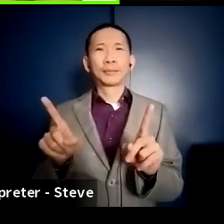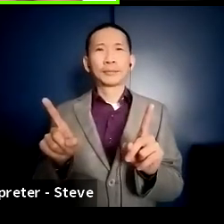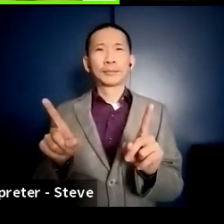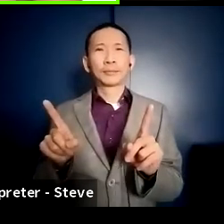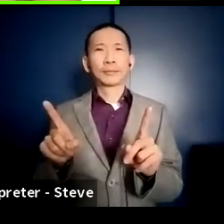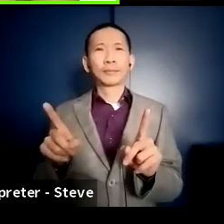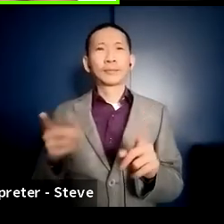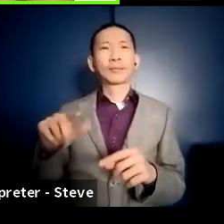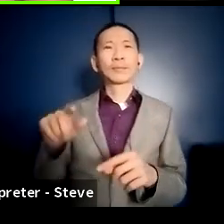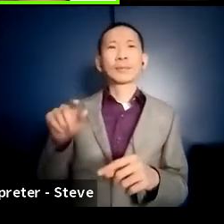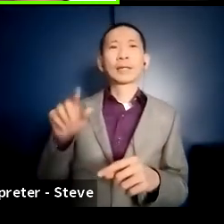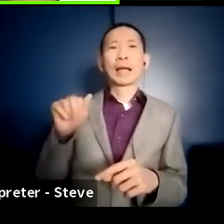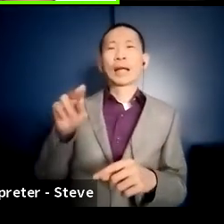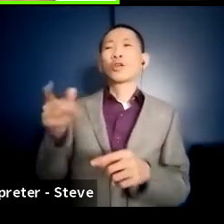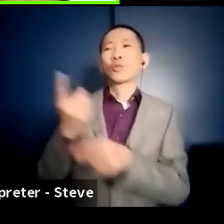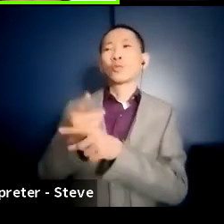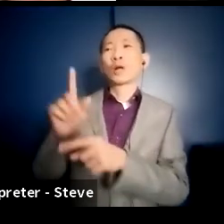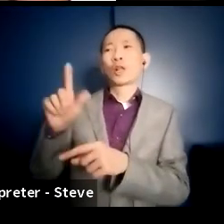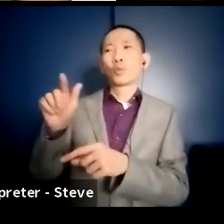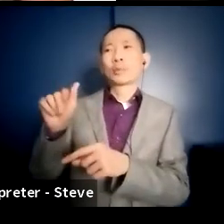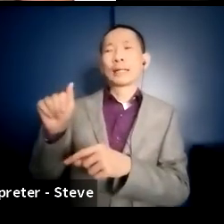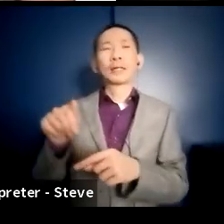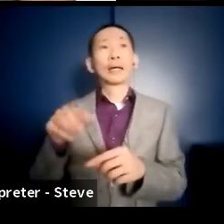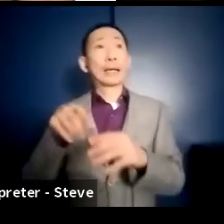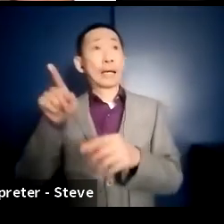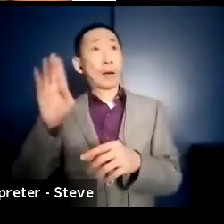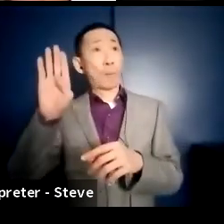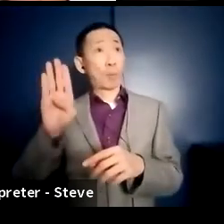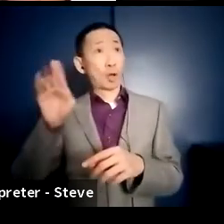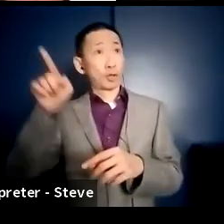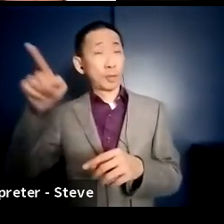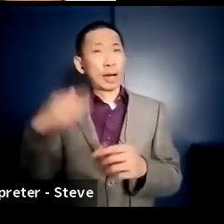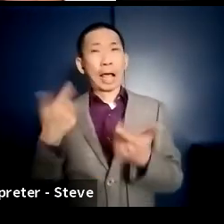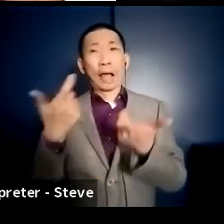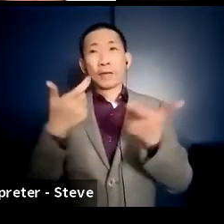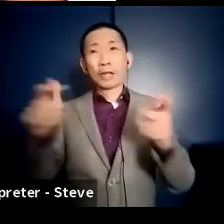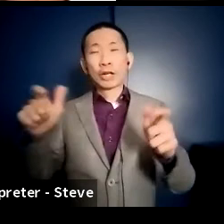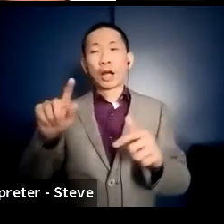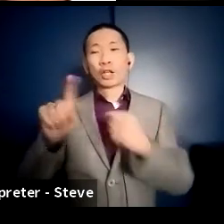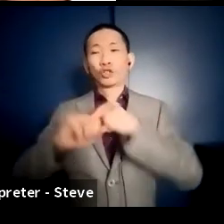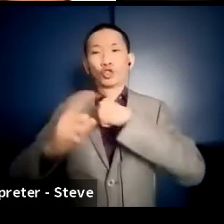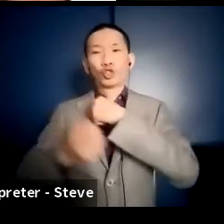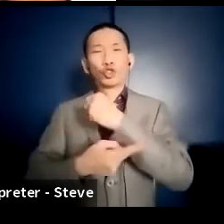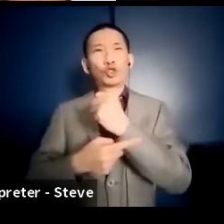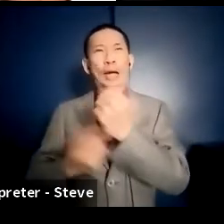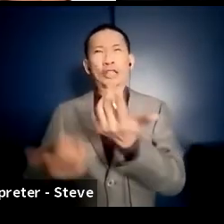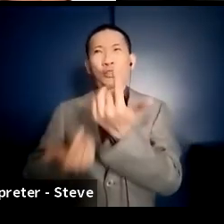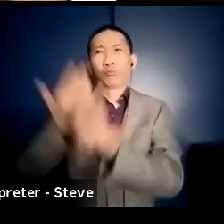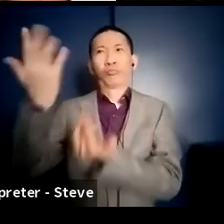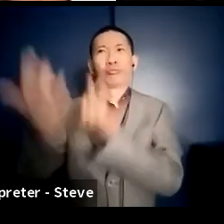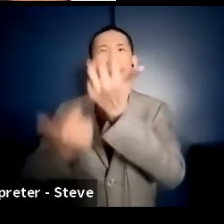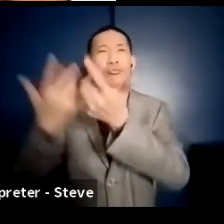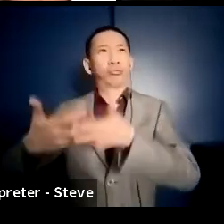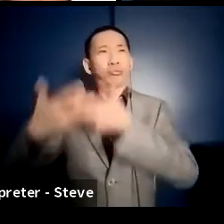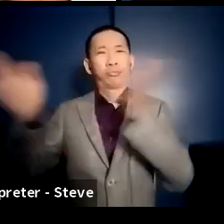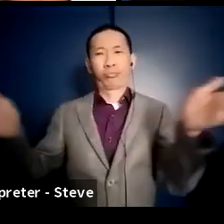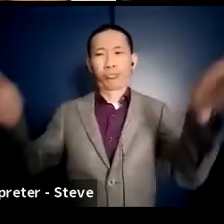It's Louisiana. You're right. Yeah. And in Baltimore, there's a giant trash incinerator. And it's